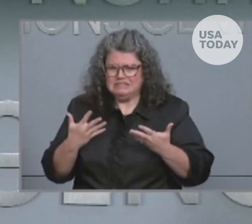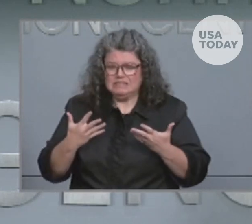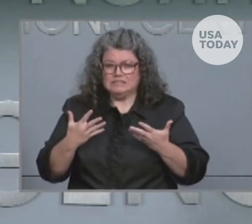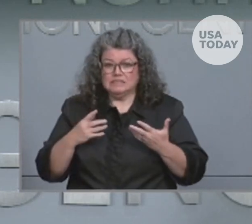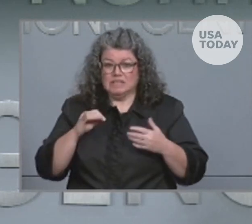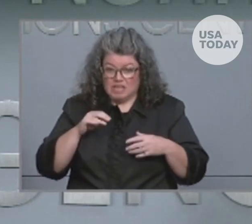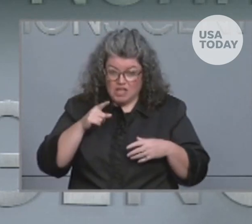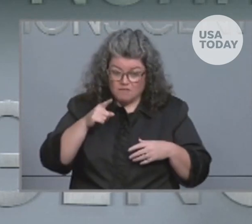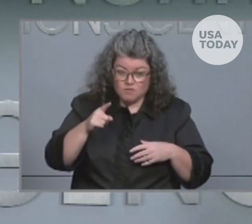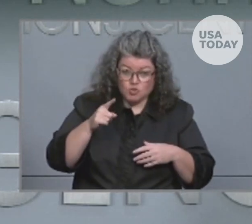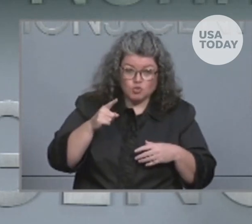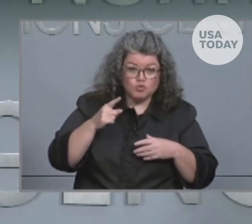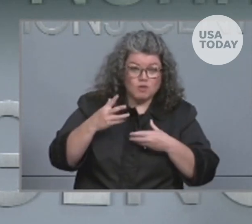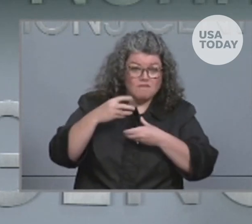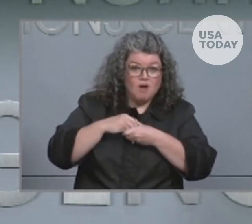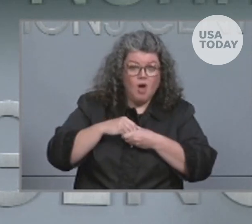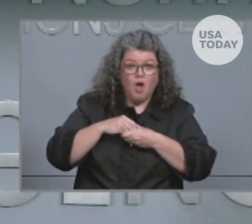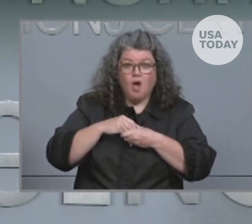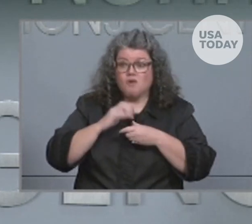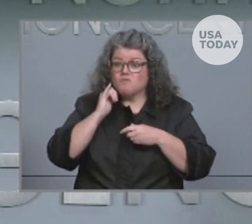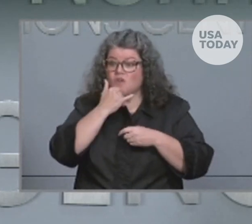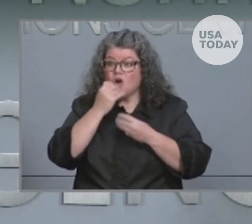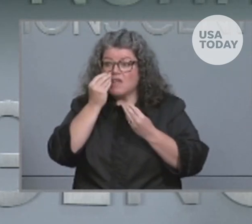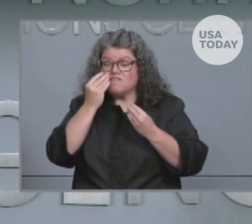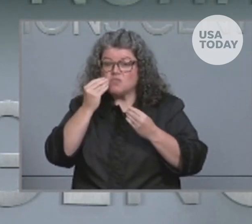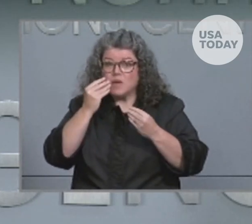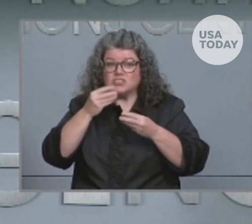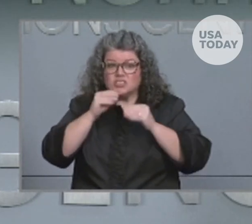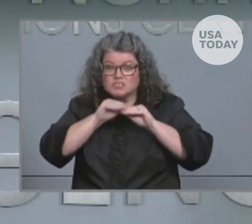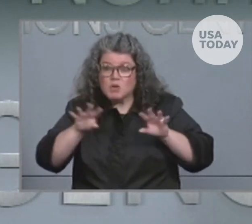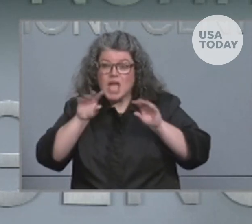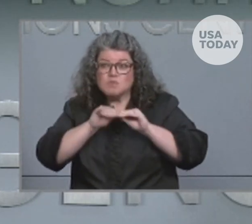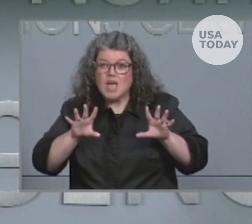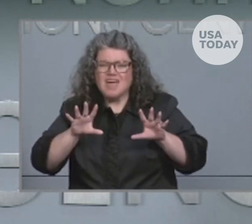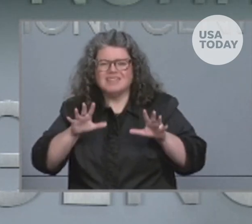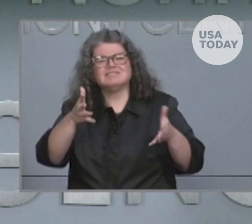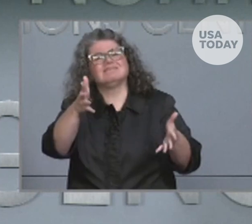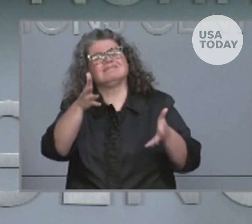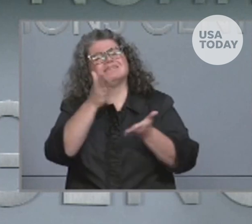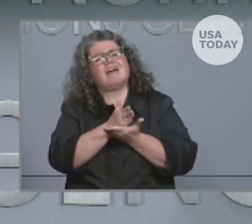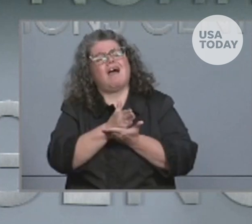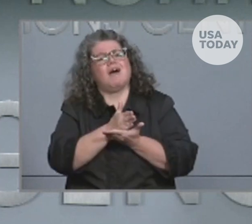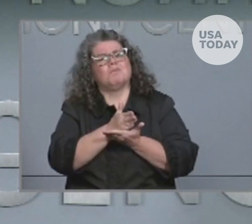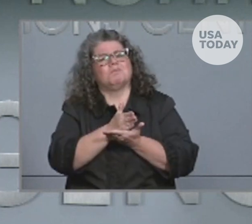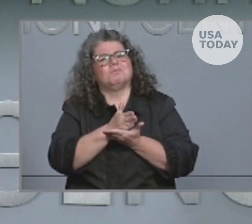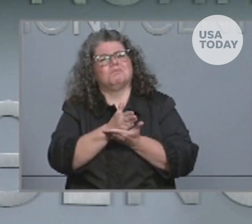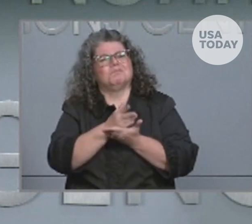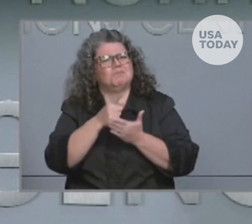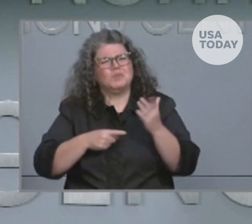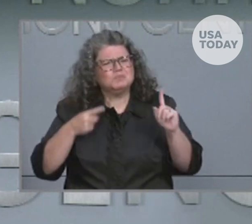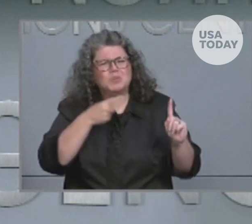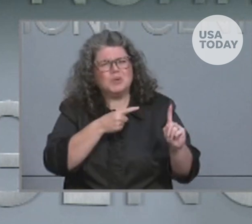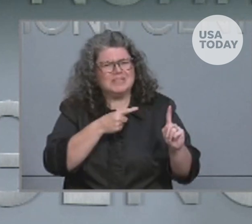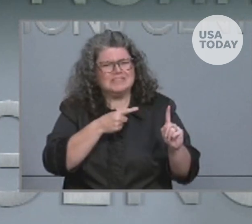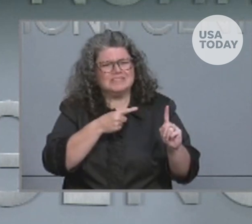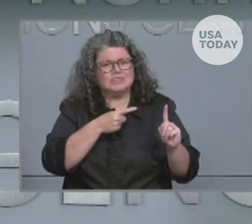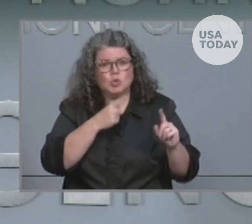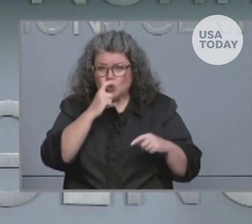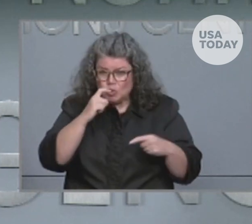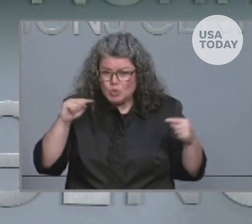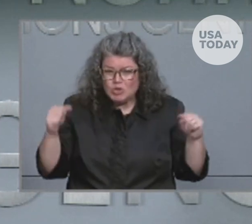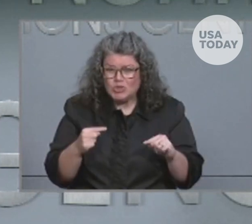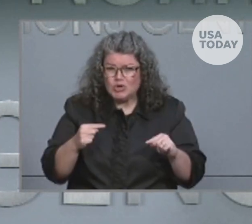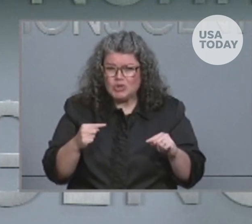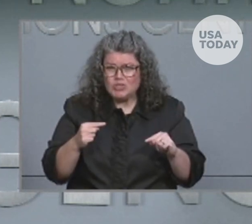If you're participating in spreading this stuff, stop it. Whatever your aim is, the people you are really